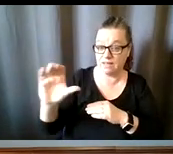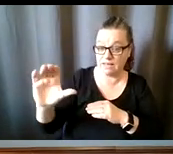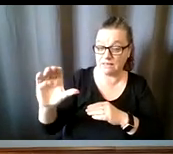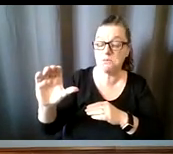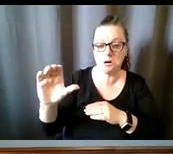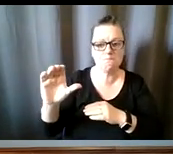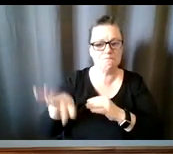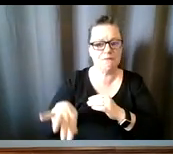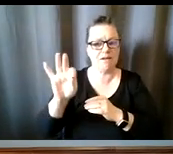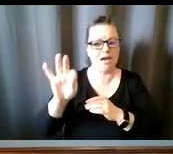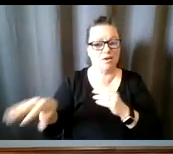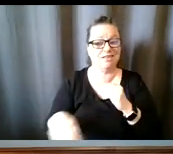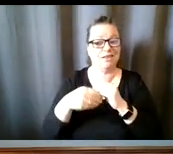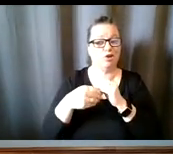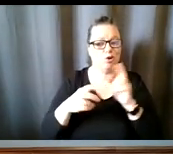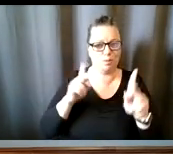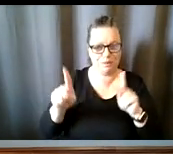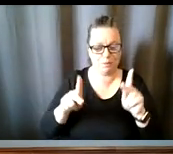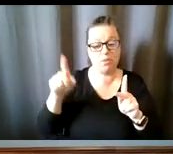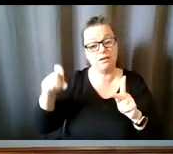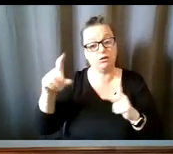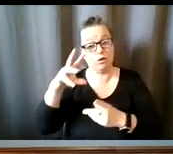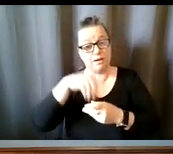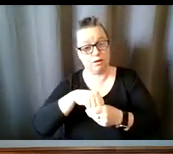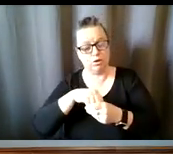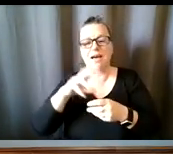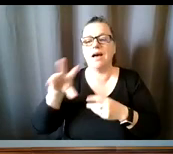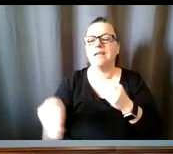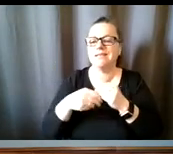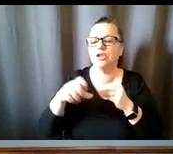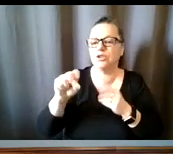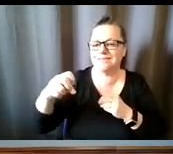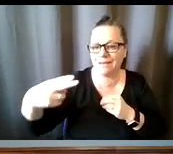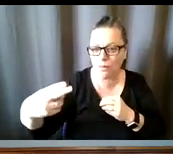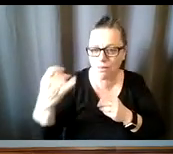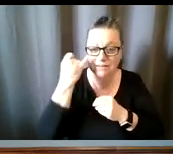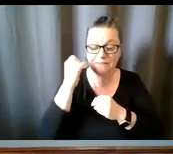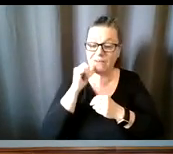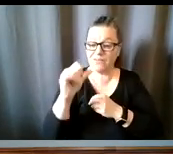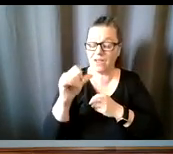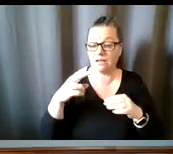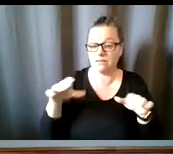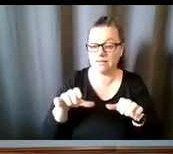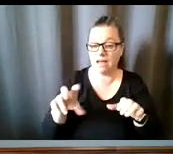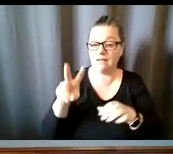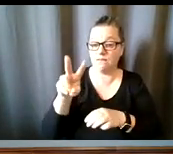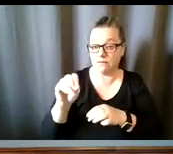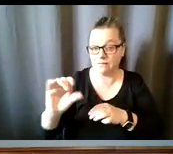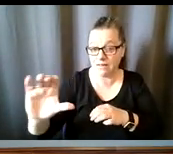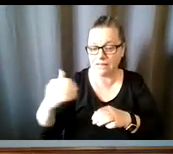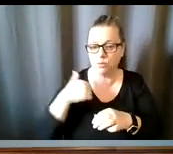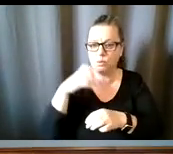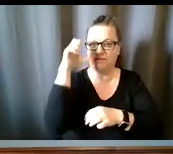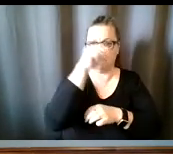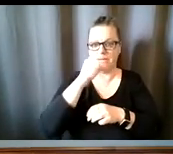invariably I find additional people that should have been included, additional stakeholders, that if I had not done a voice of the customer, we would have missed them and missed